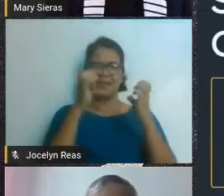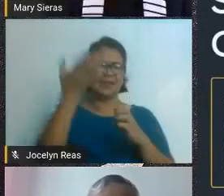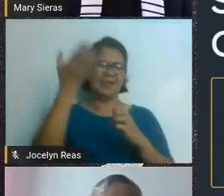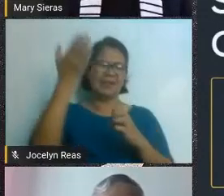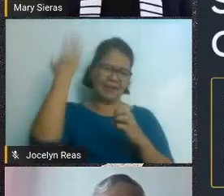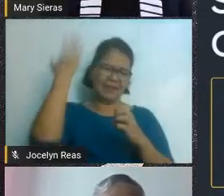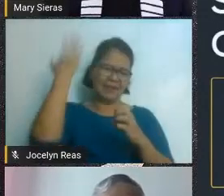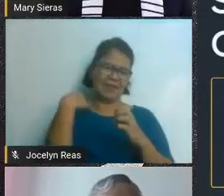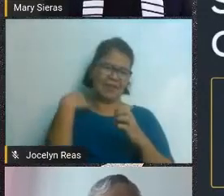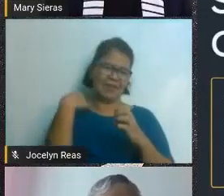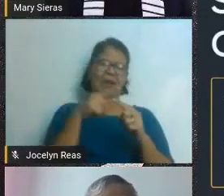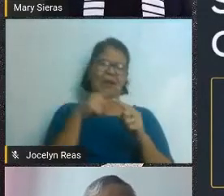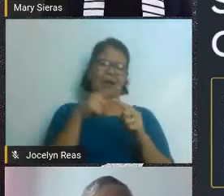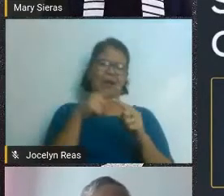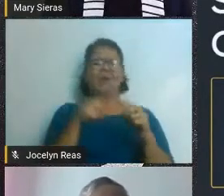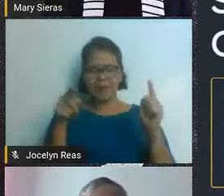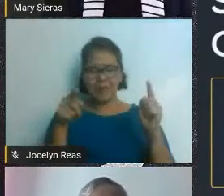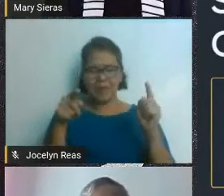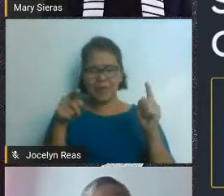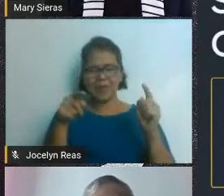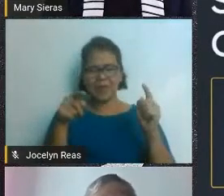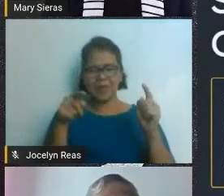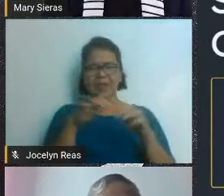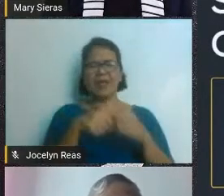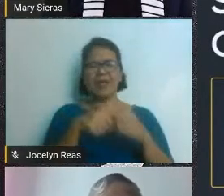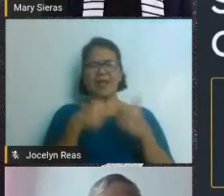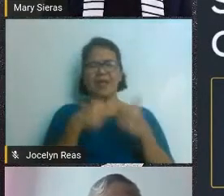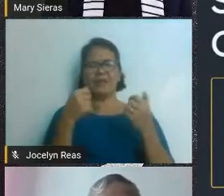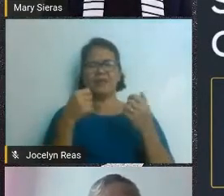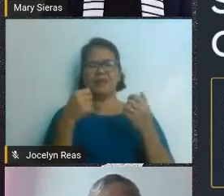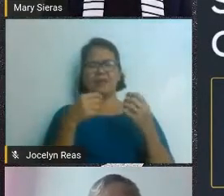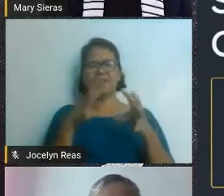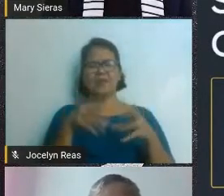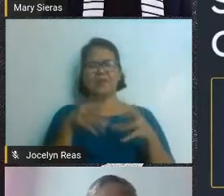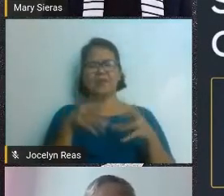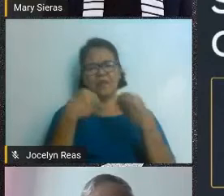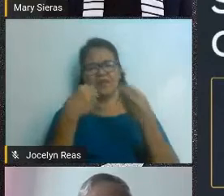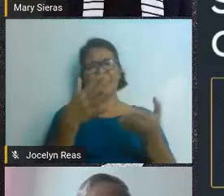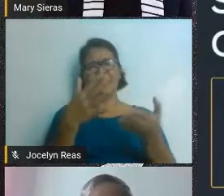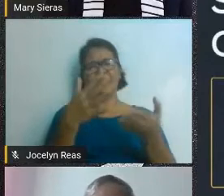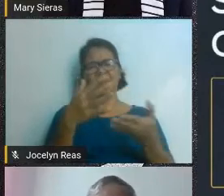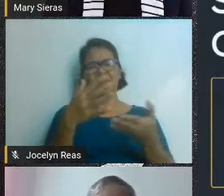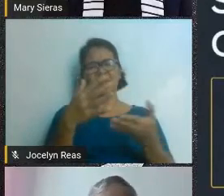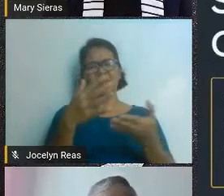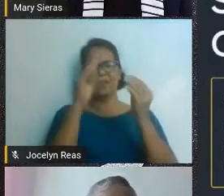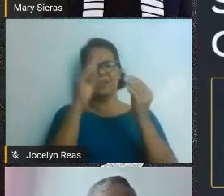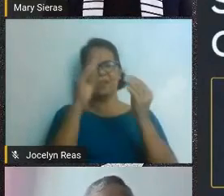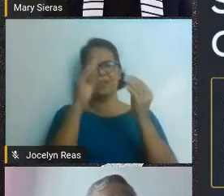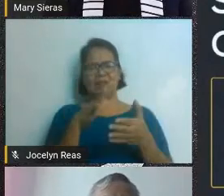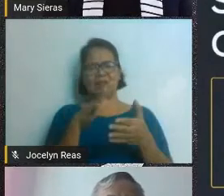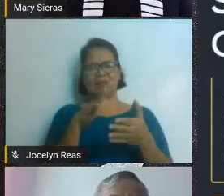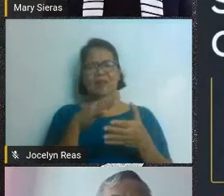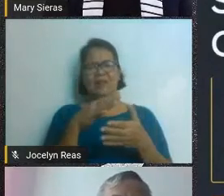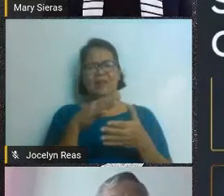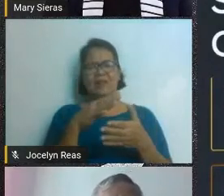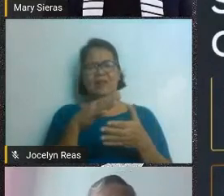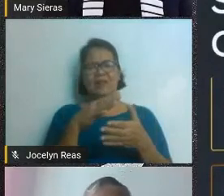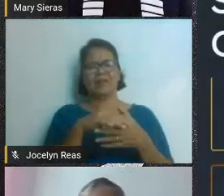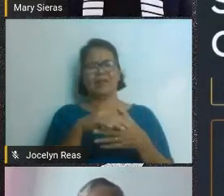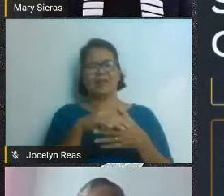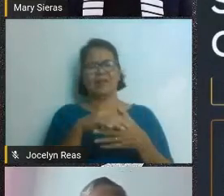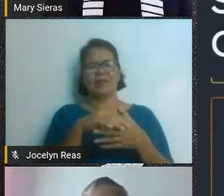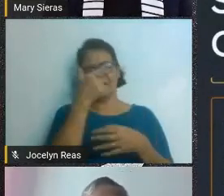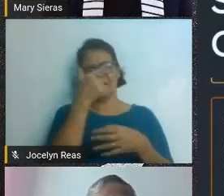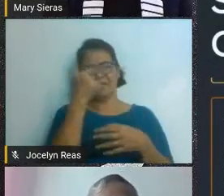fast we would be able to do this, that's really that's an issue kasi you know may mga procurement protocols